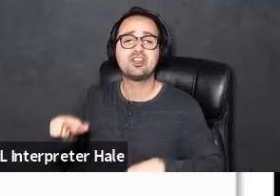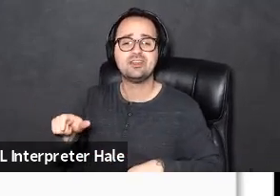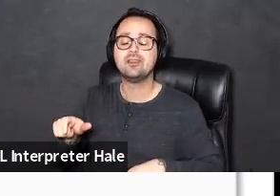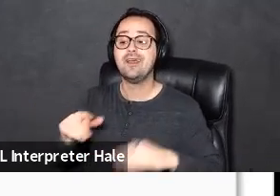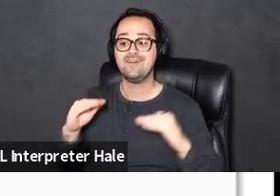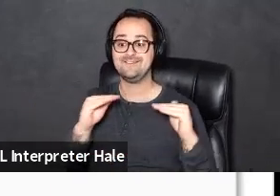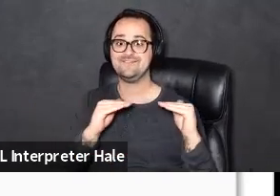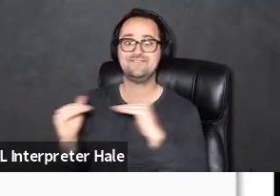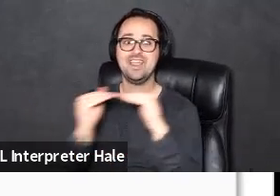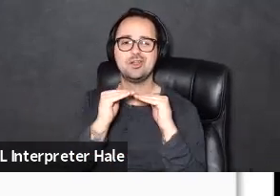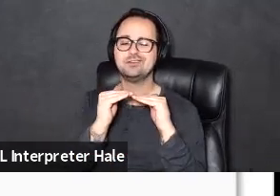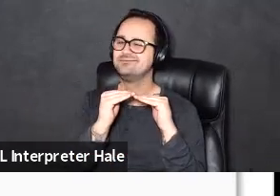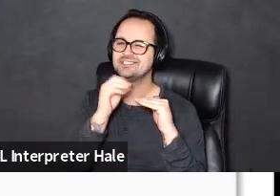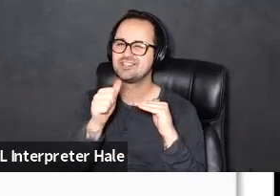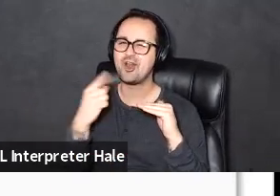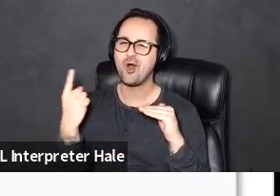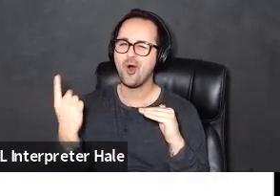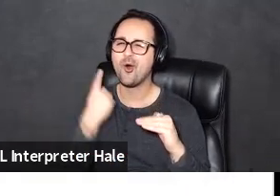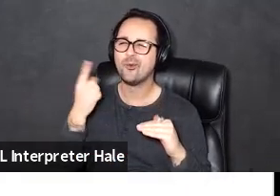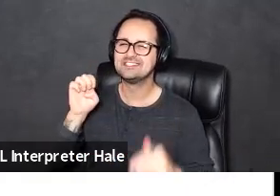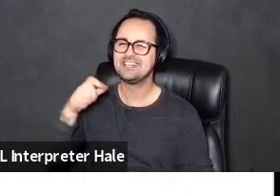always equal.